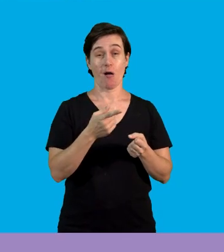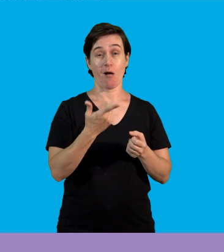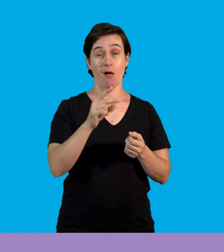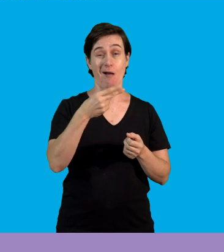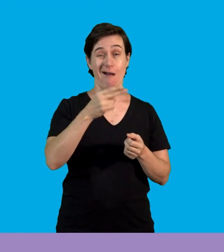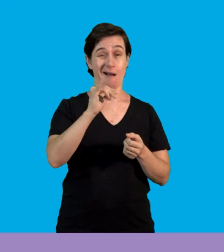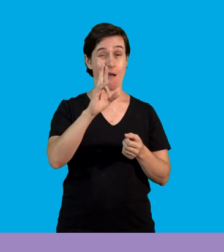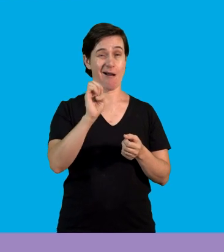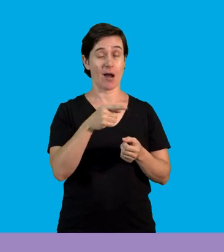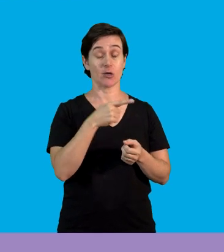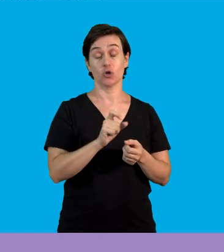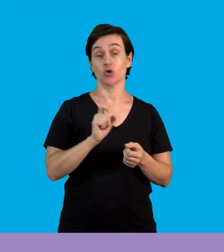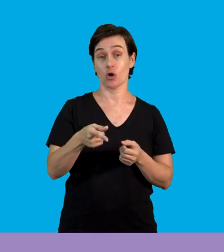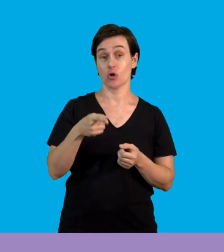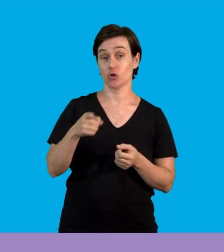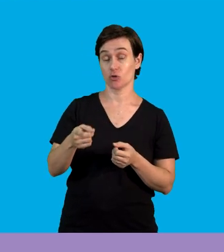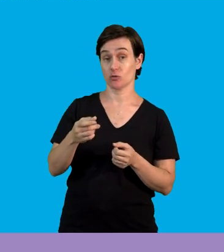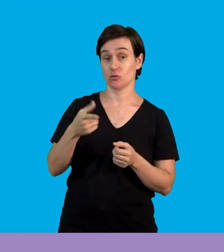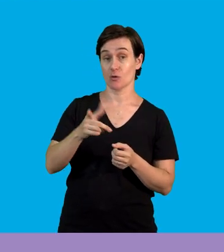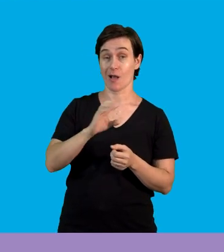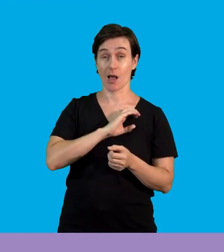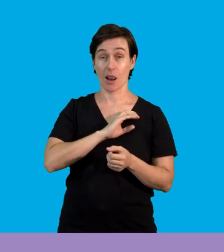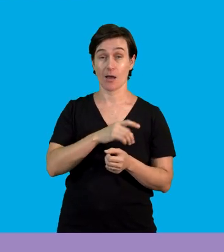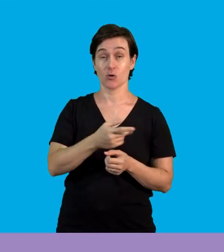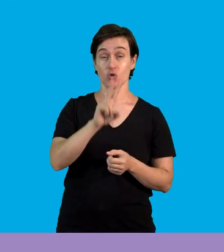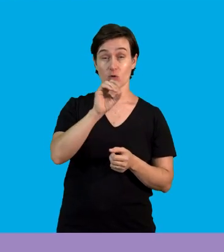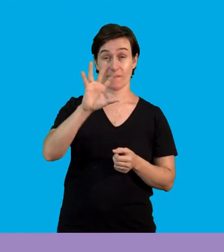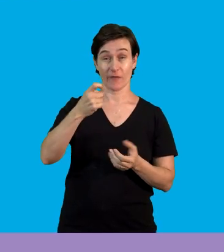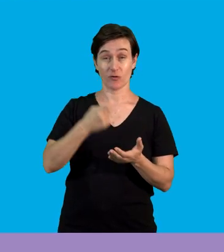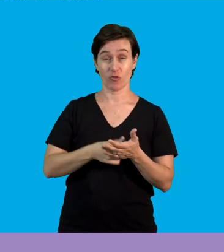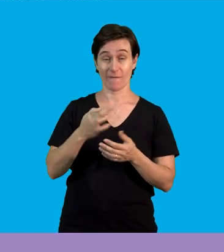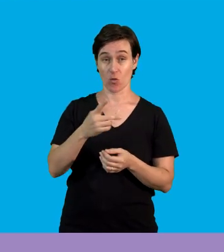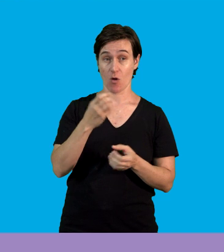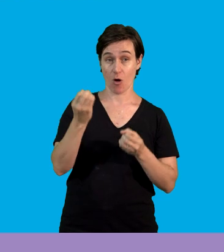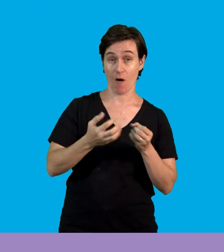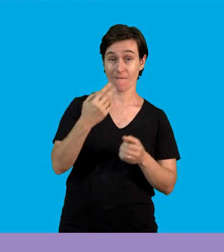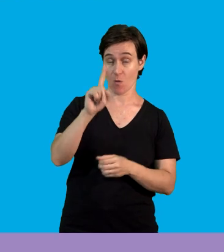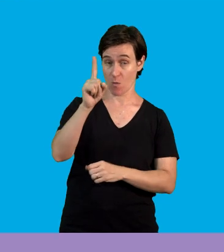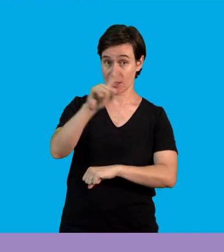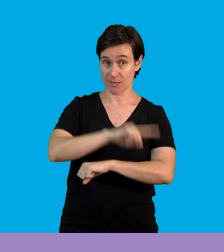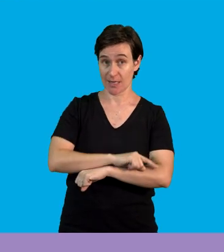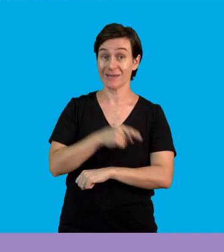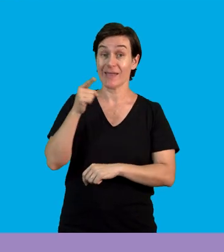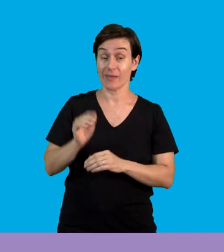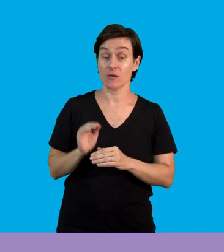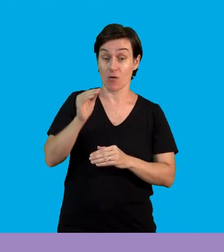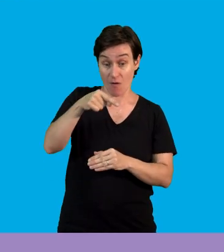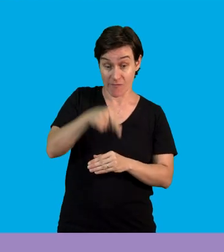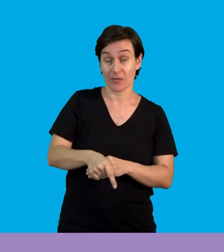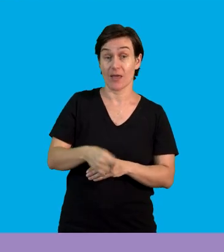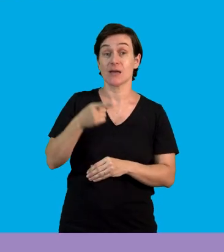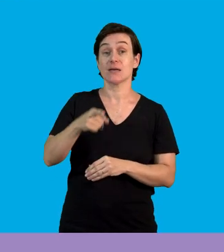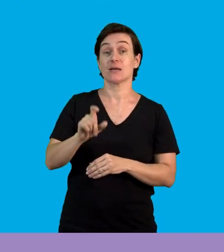company charges the clients 250 per hired car per day. Then clients are charged 8 rand